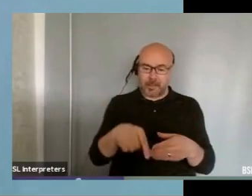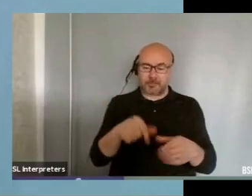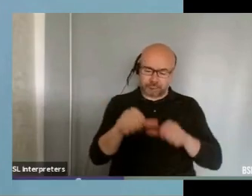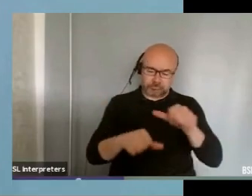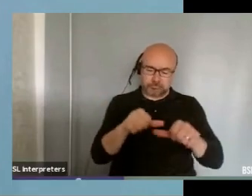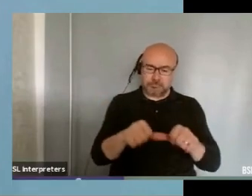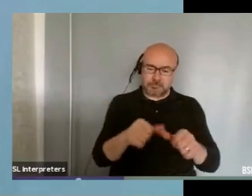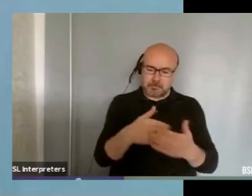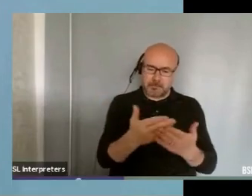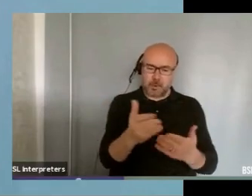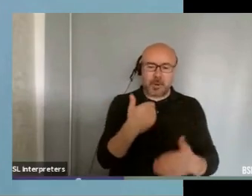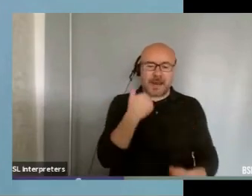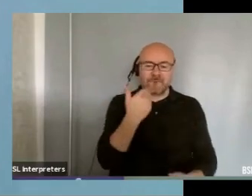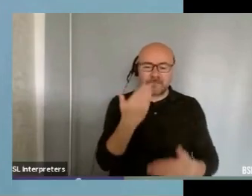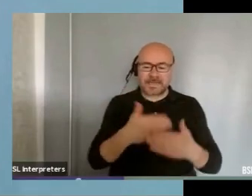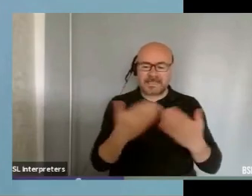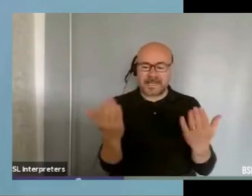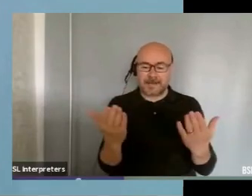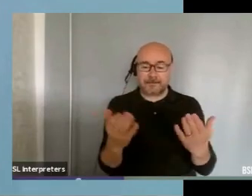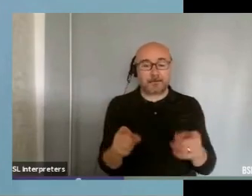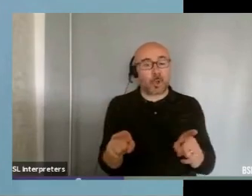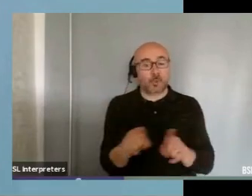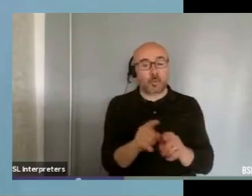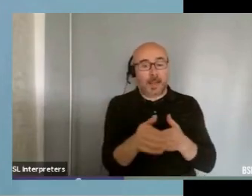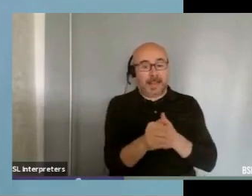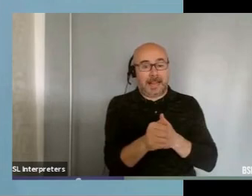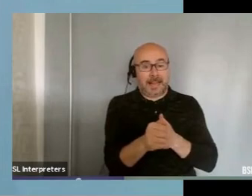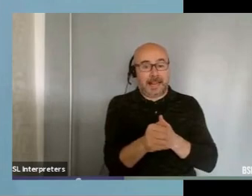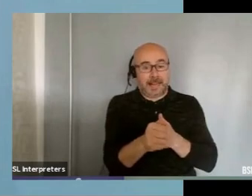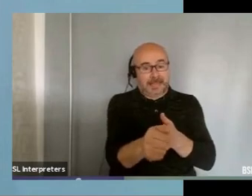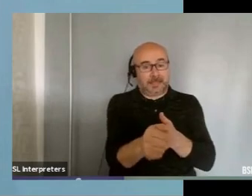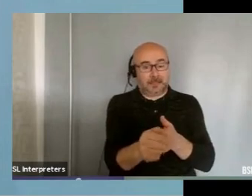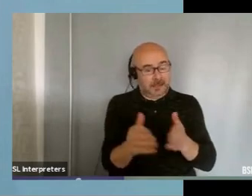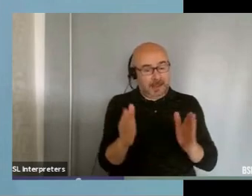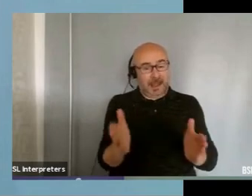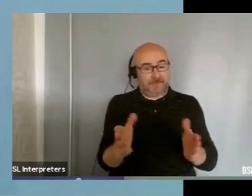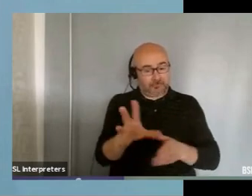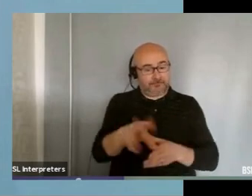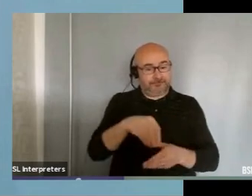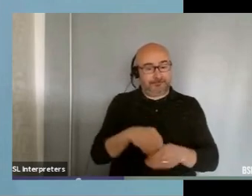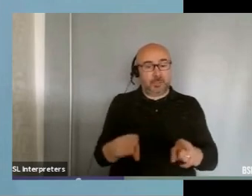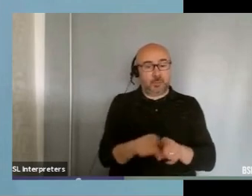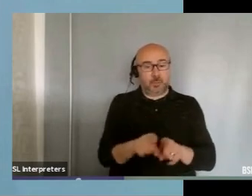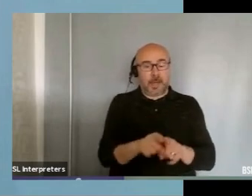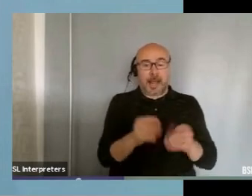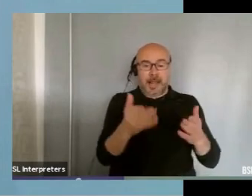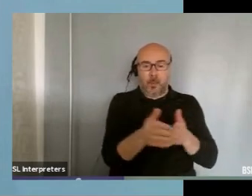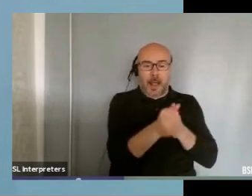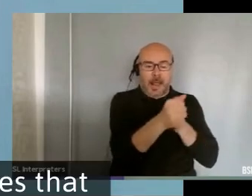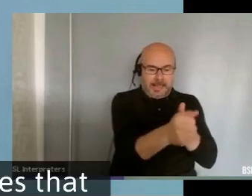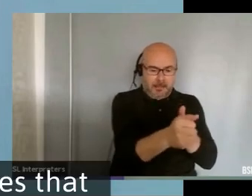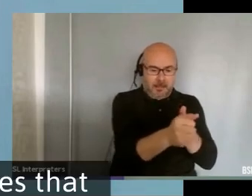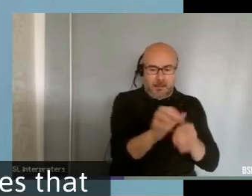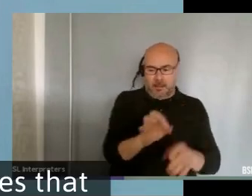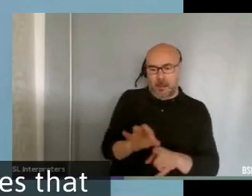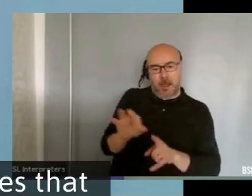that leaders need to demonstrate that they care as well. I'm seeing leaders now asking staff members